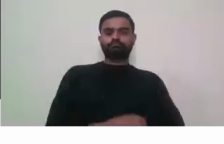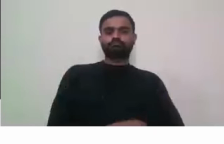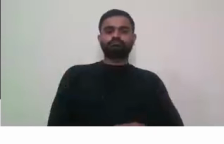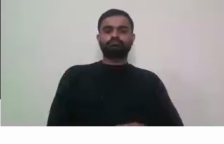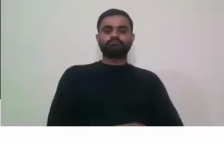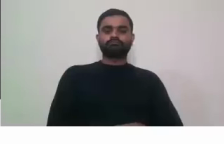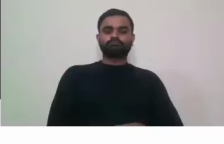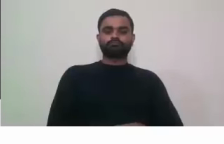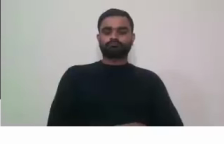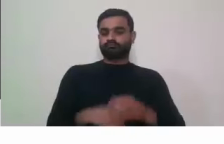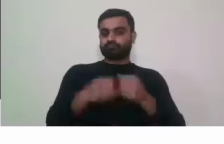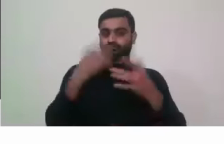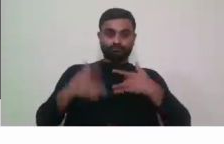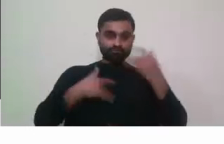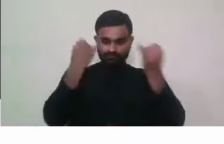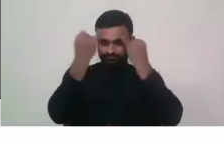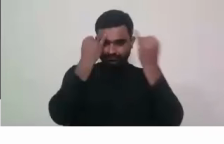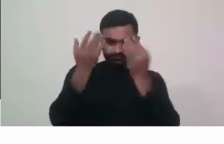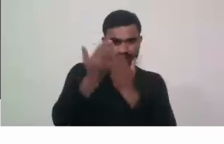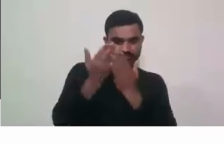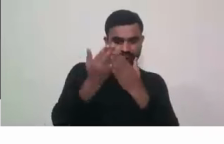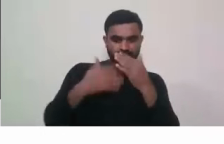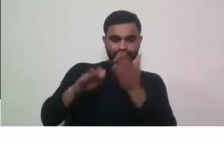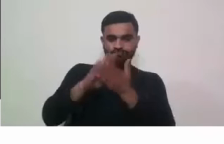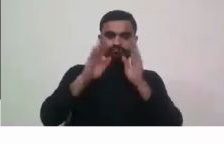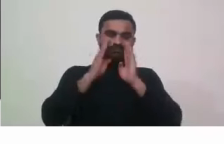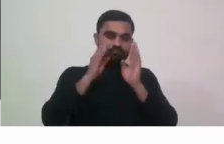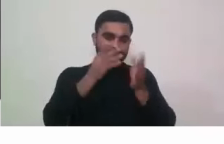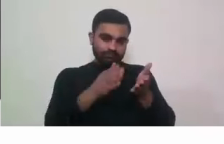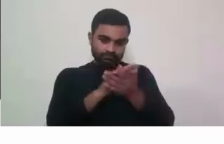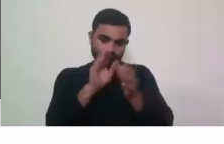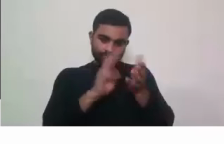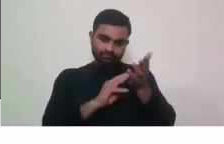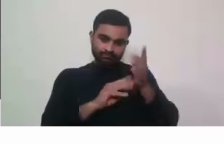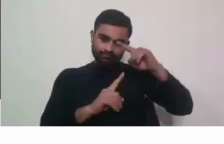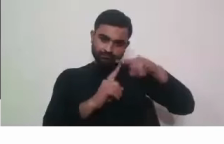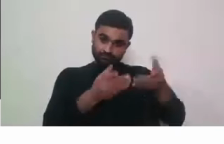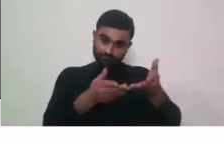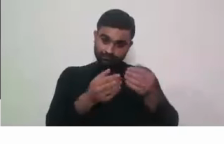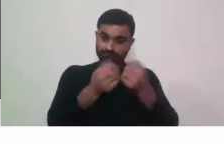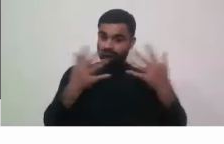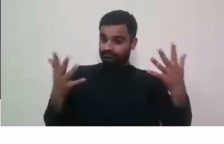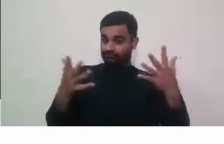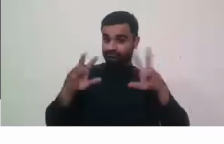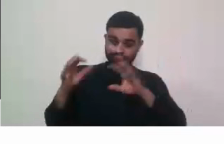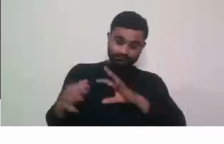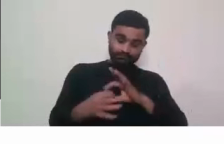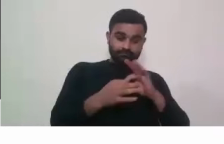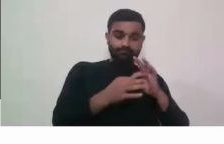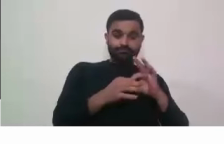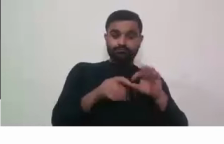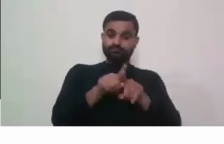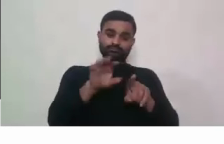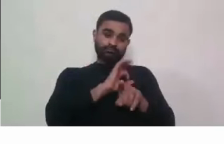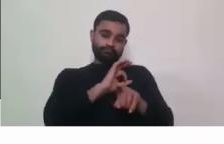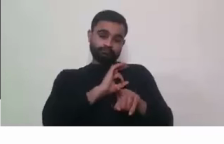We have lots of interesting ideas coming through Facebook comment section also. Lovely. Very Lovely. relevant ones. I'm liking all of them,